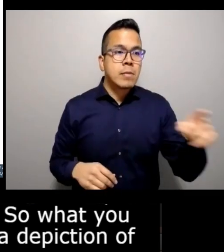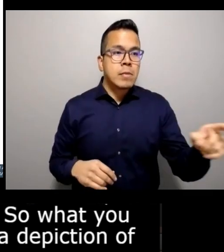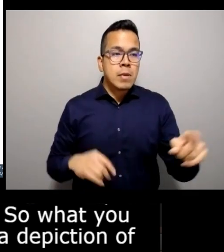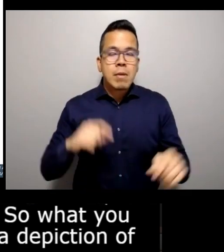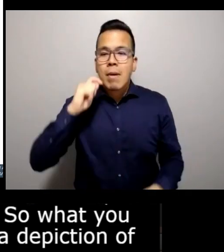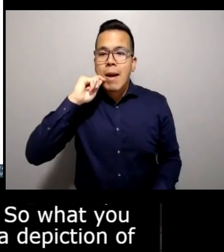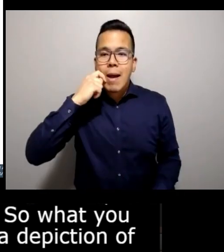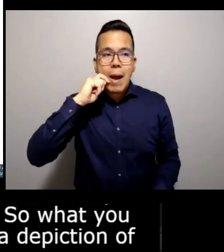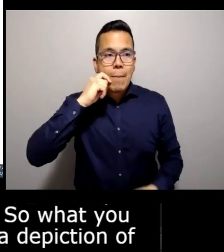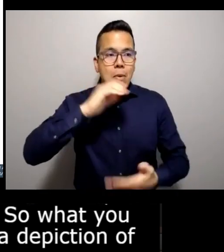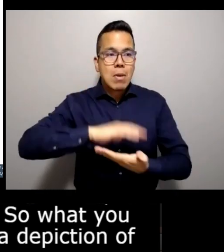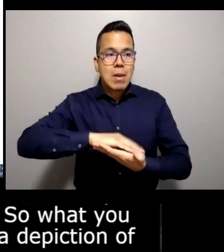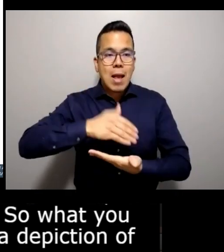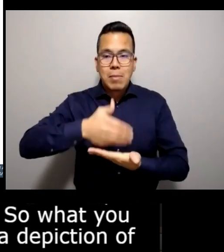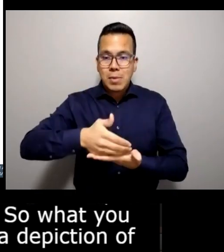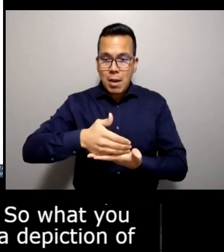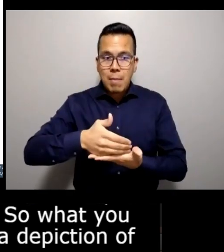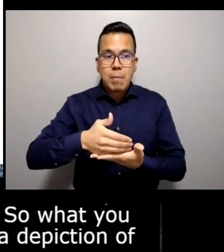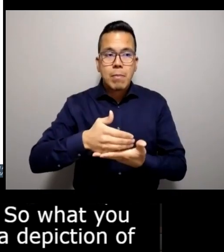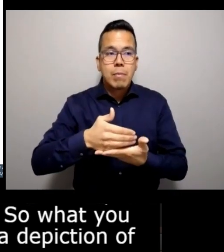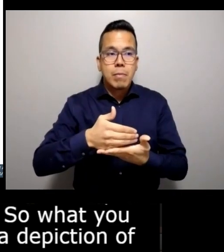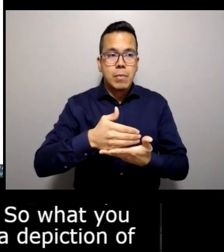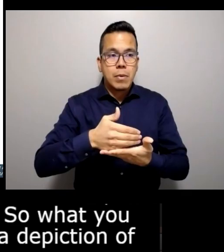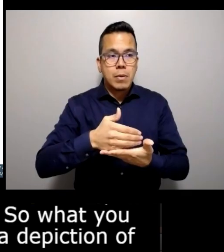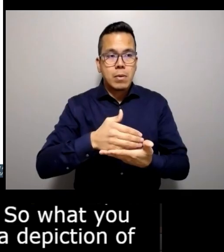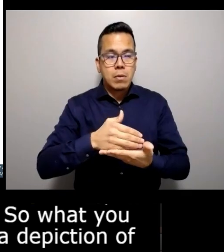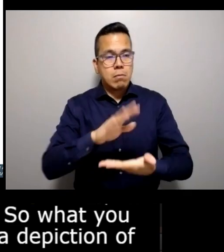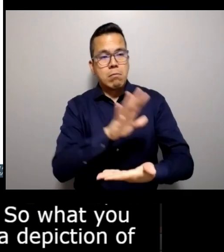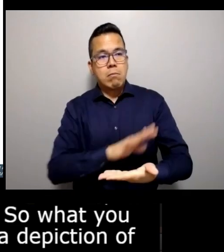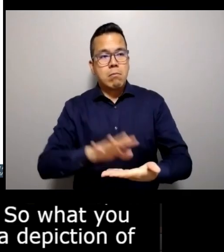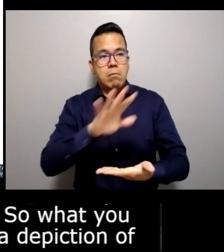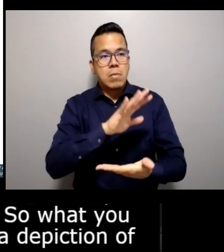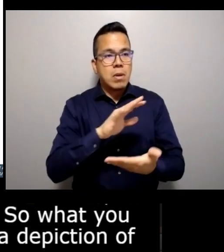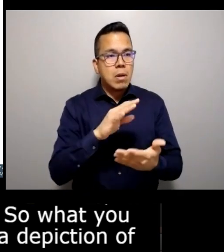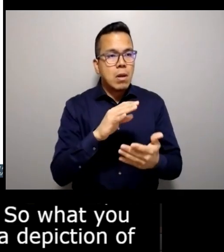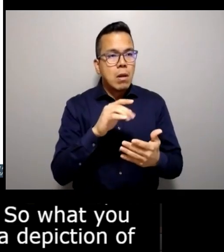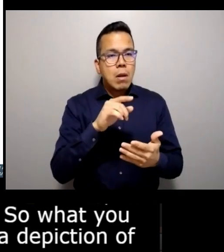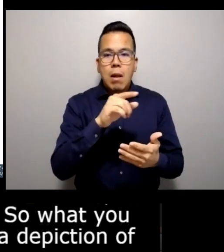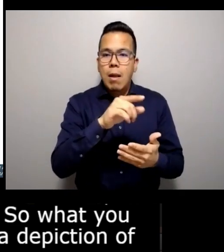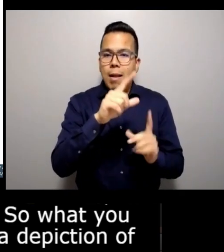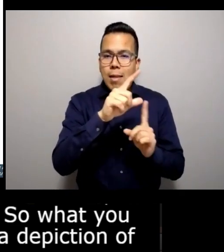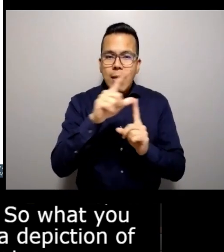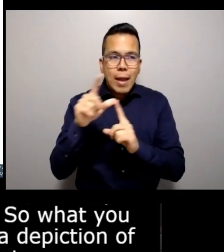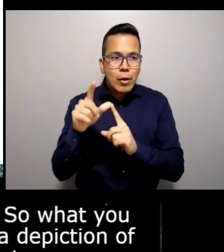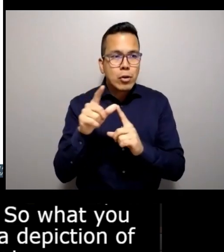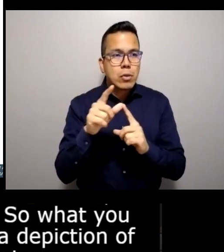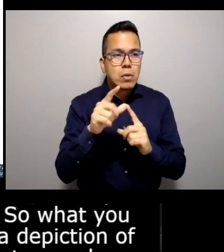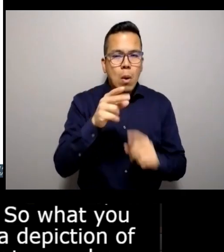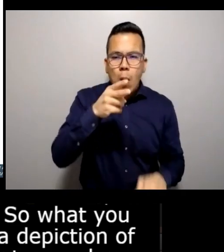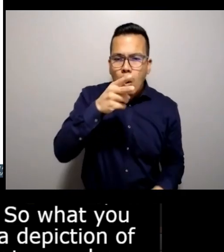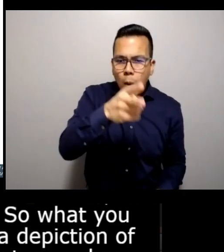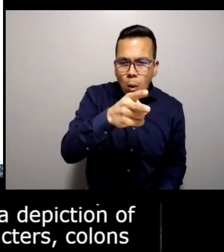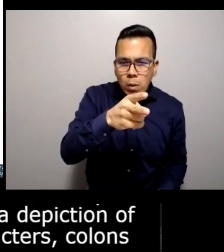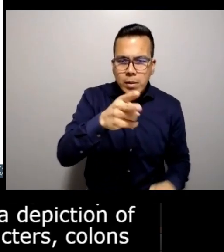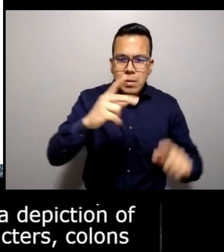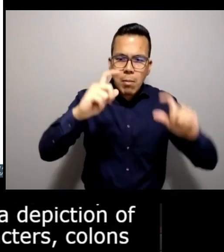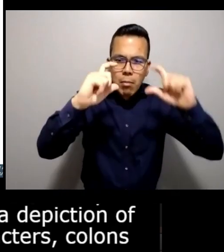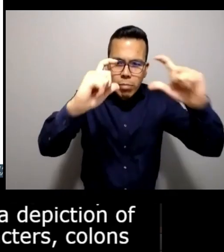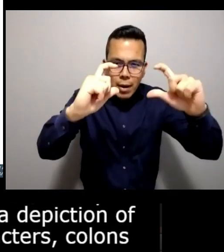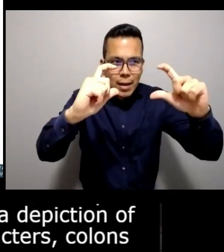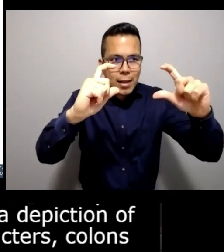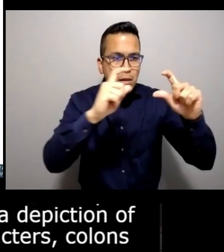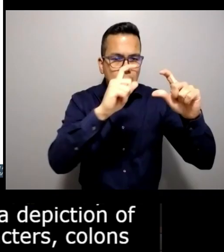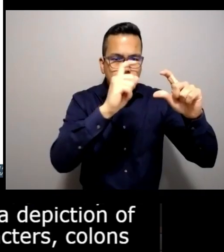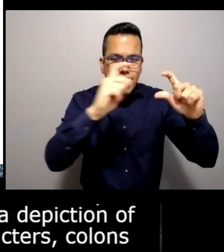made entirely out of characters, colons and brackets and the like, and then it says